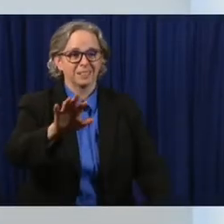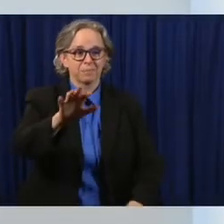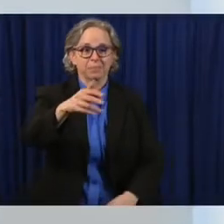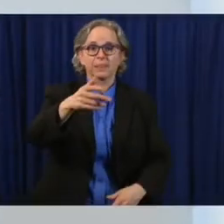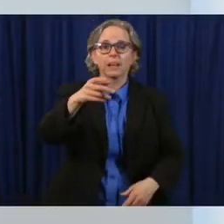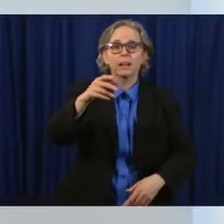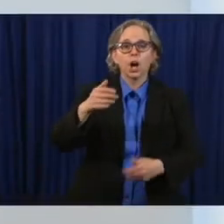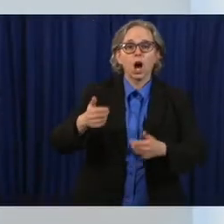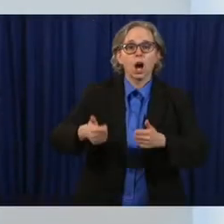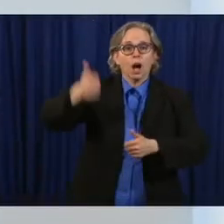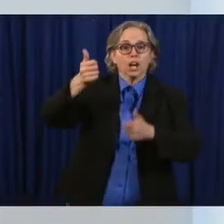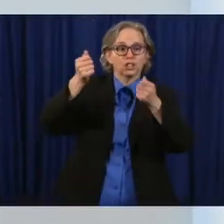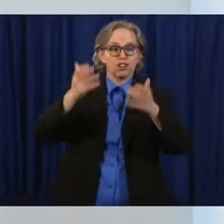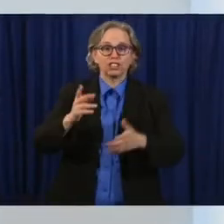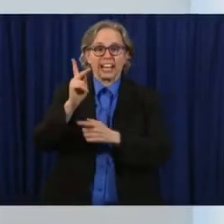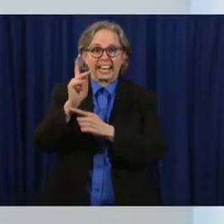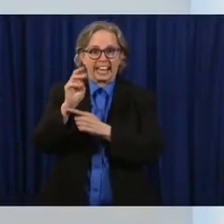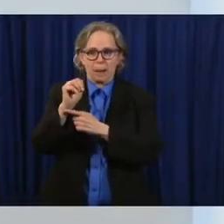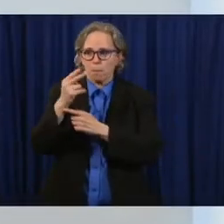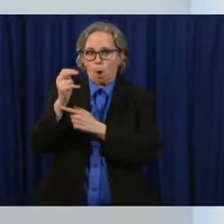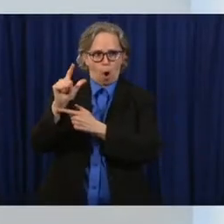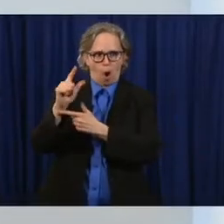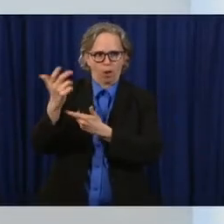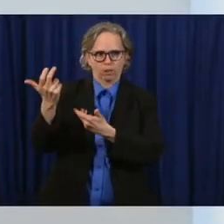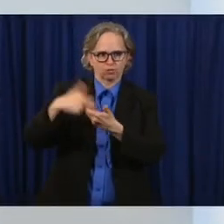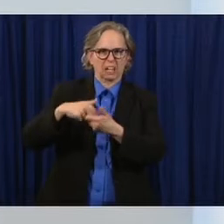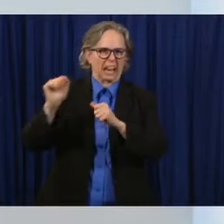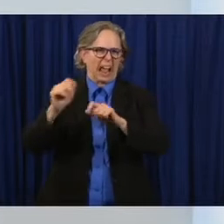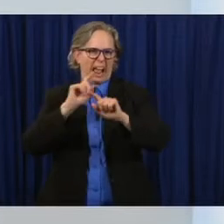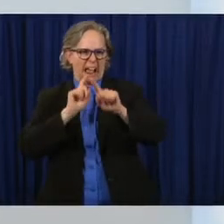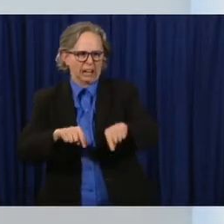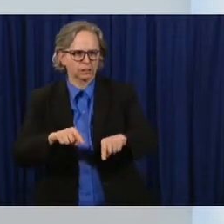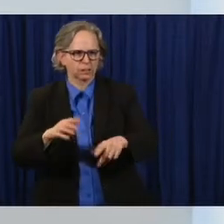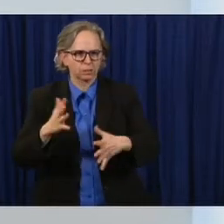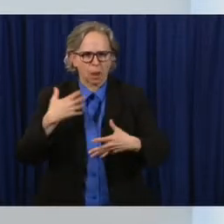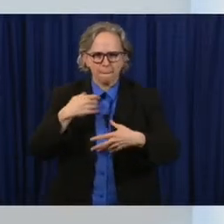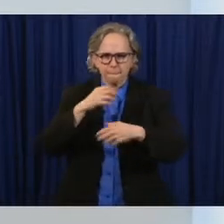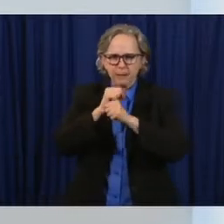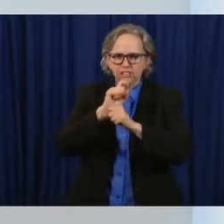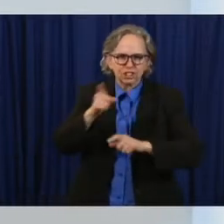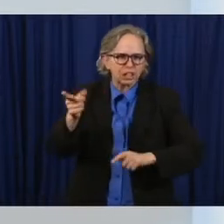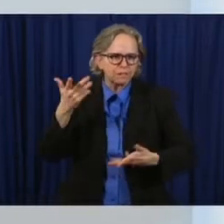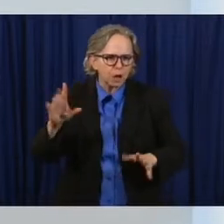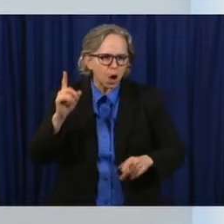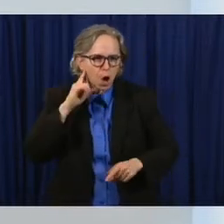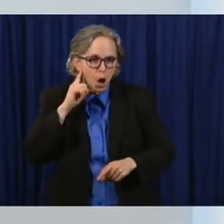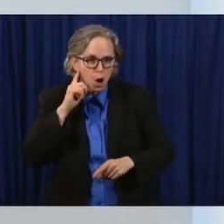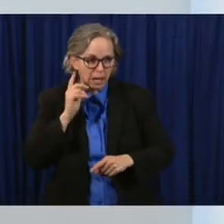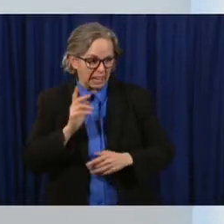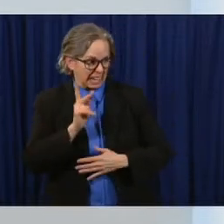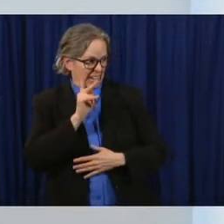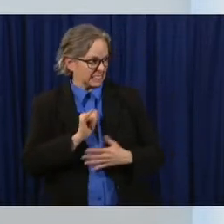about automatically approving the first claim like they do in Kentucky.